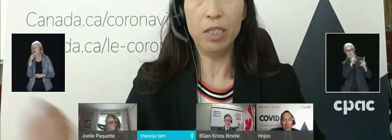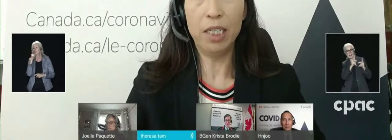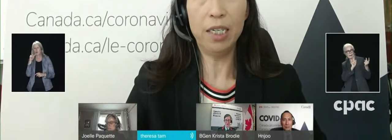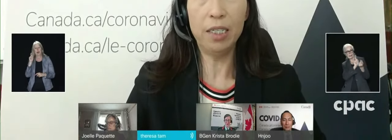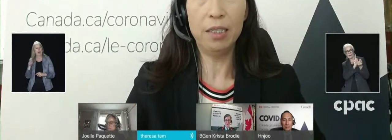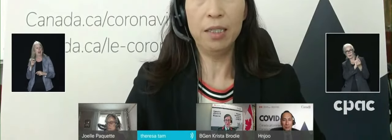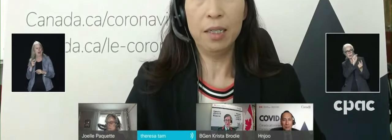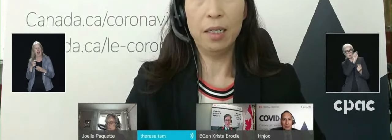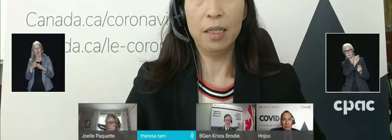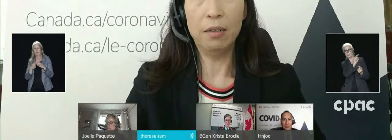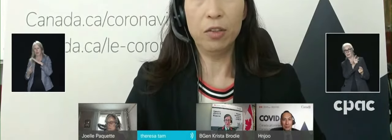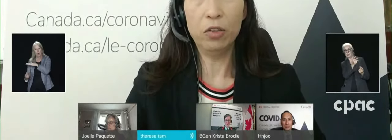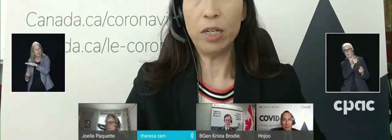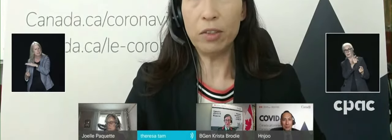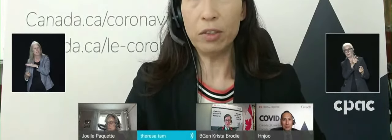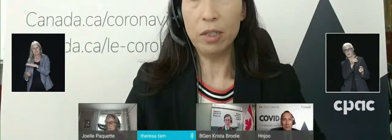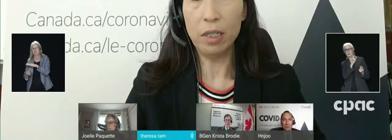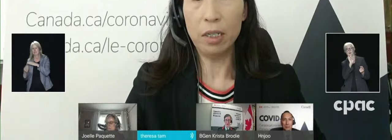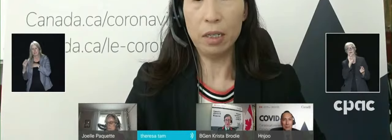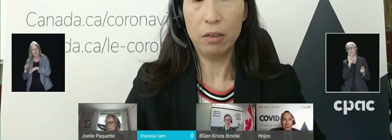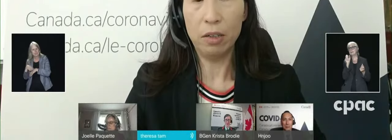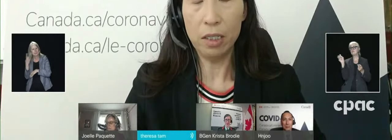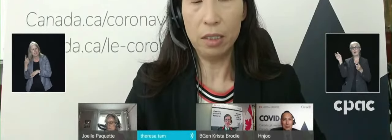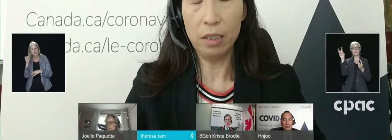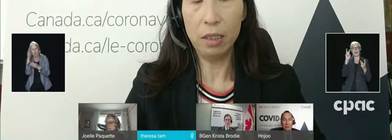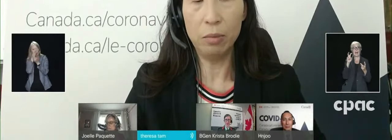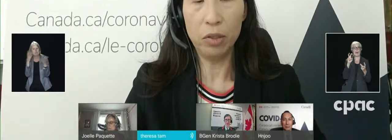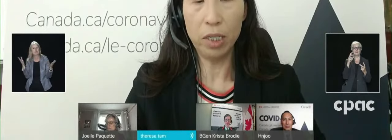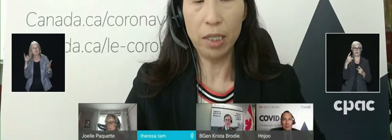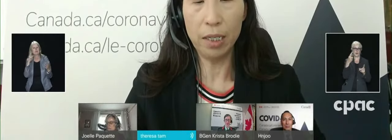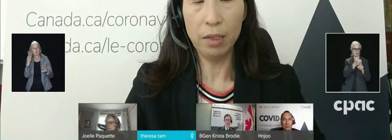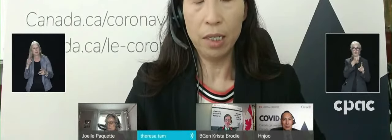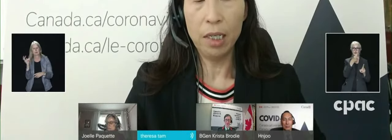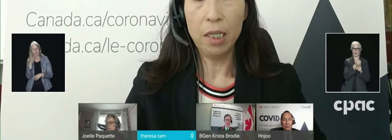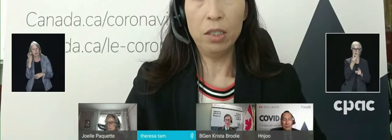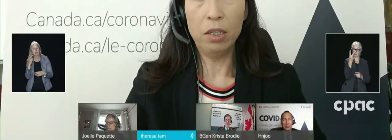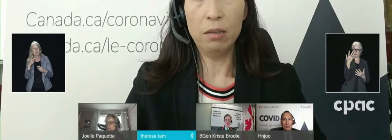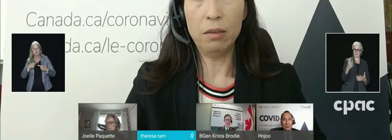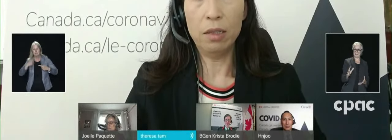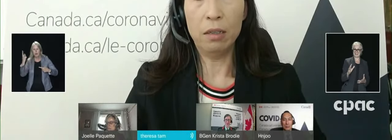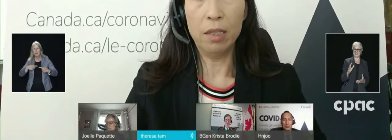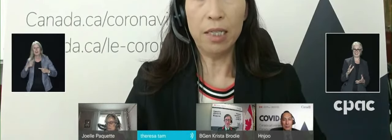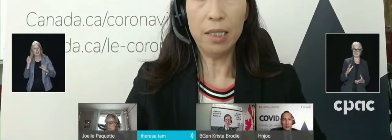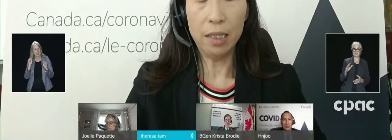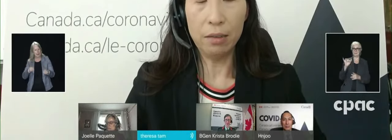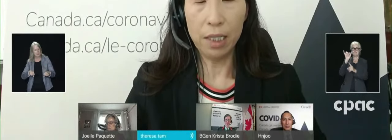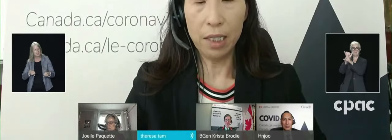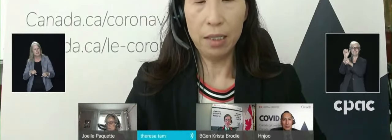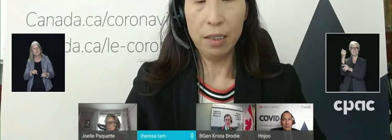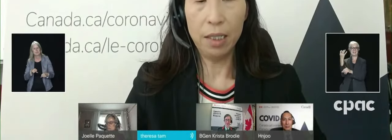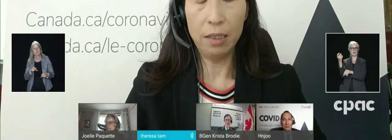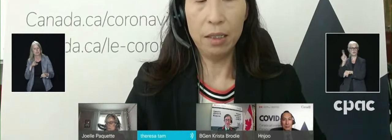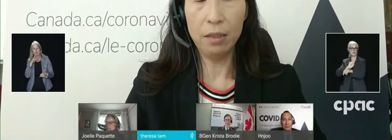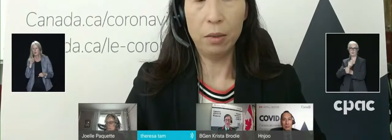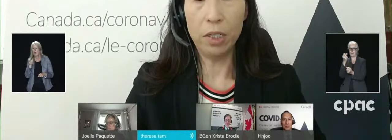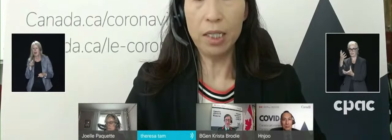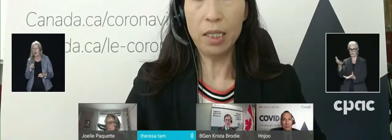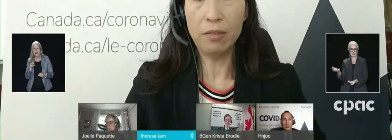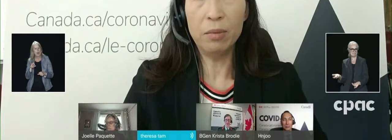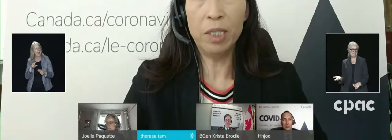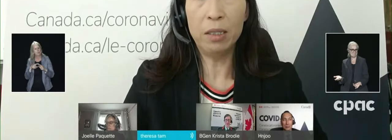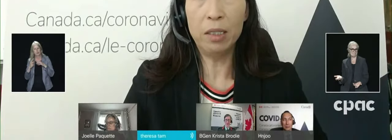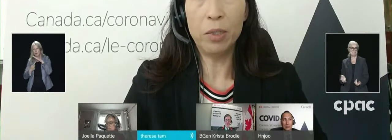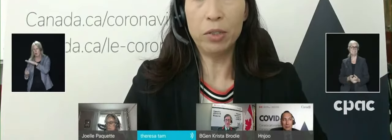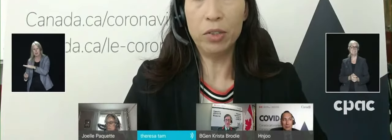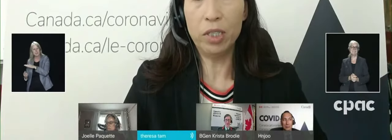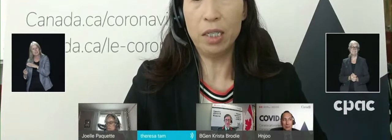being communicated for travel across the border now. You don't not necessarily need to quarantine